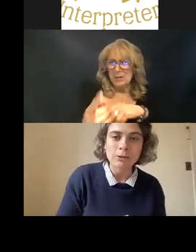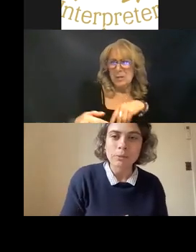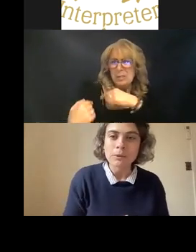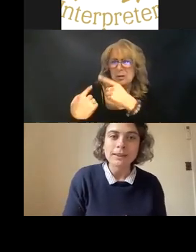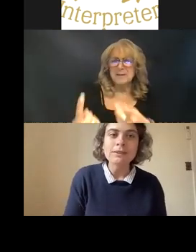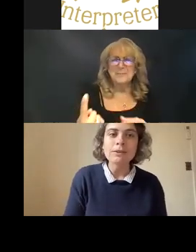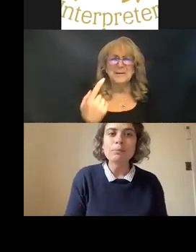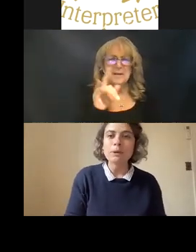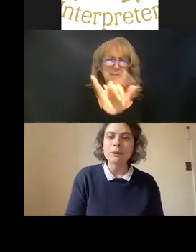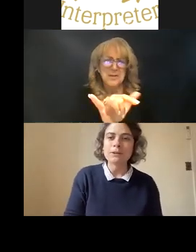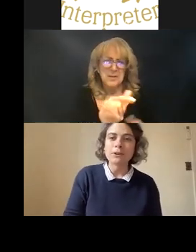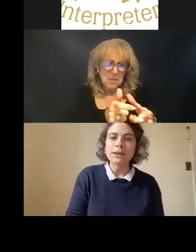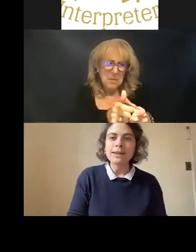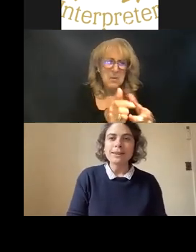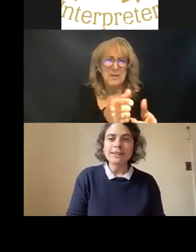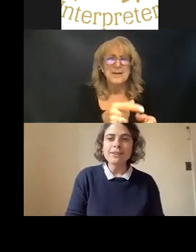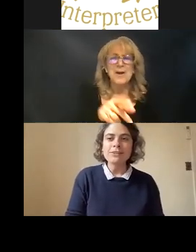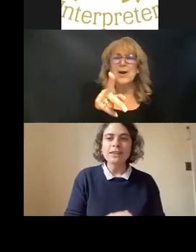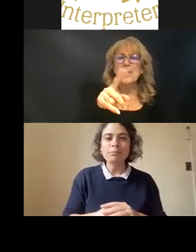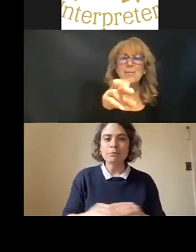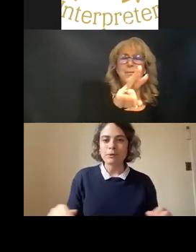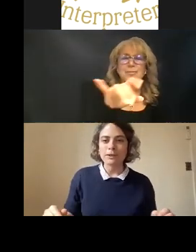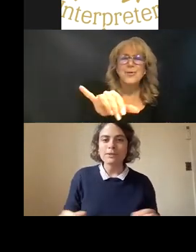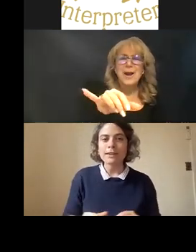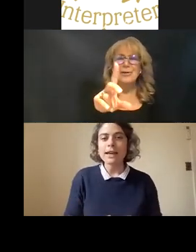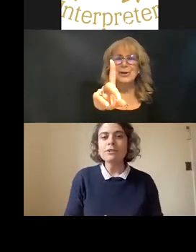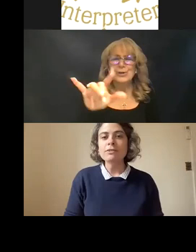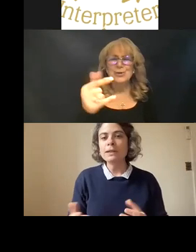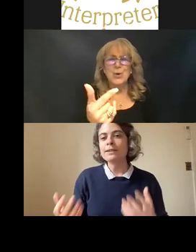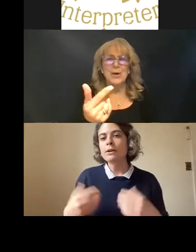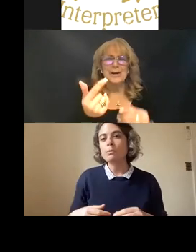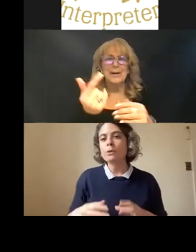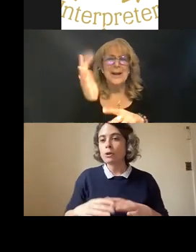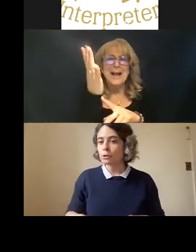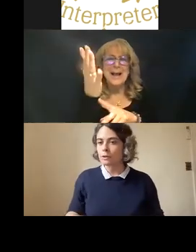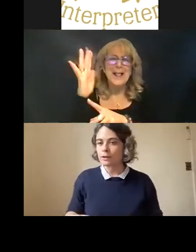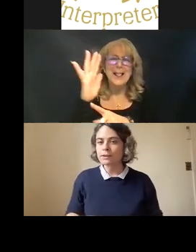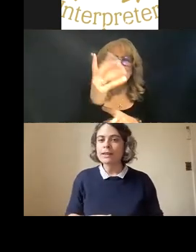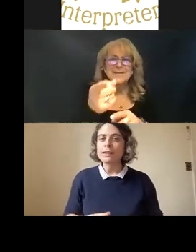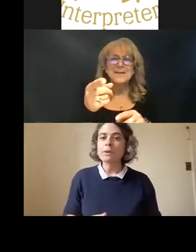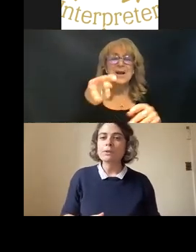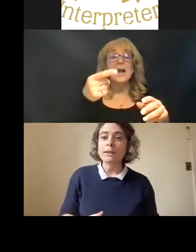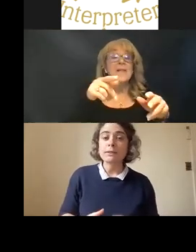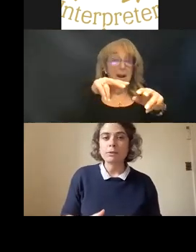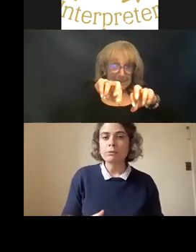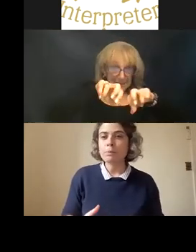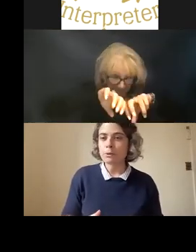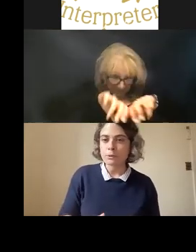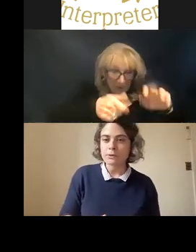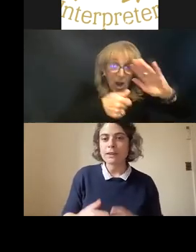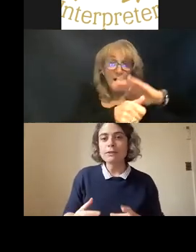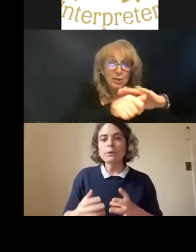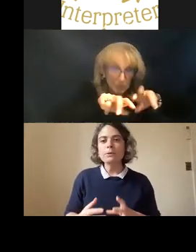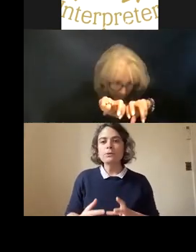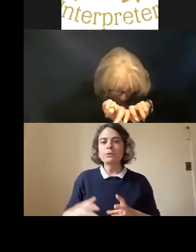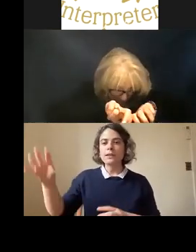for example, that is a prairie dog. They live in prairies, and they actually build their home underground in what is called burrows.